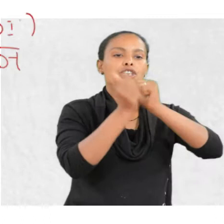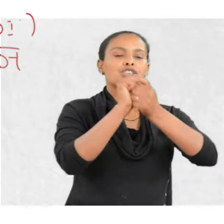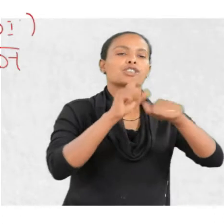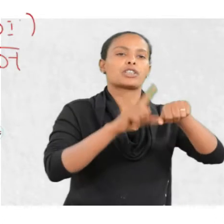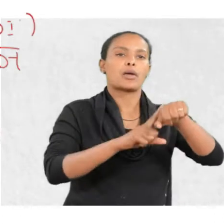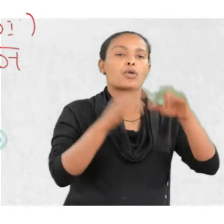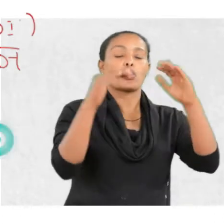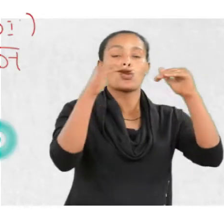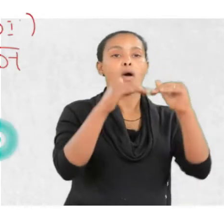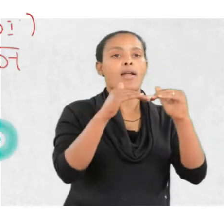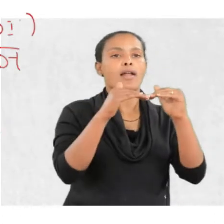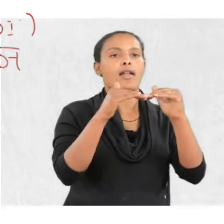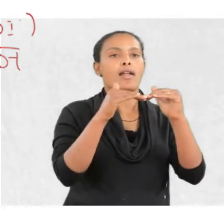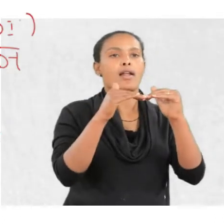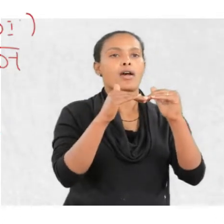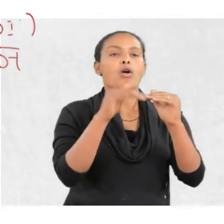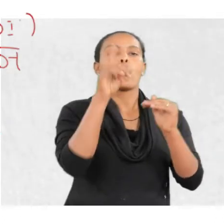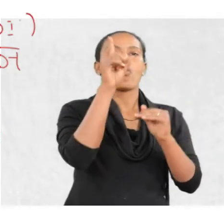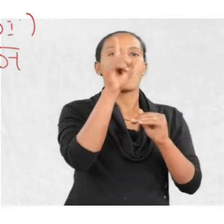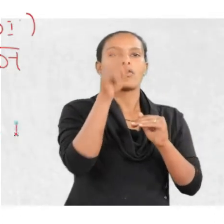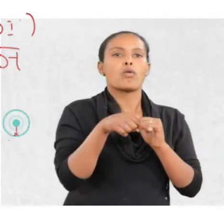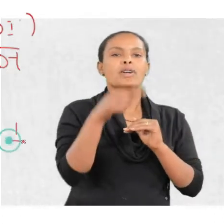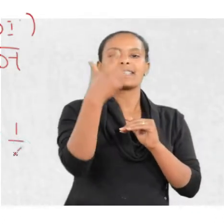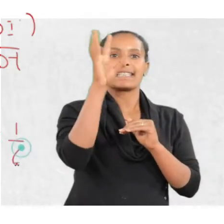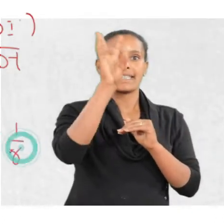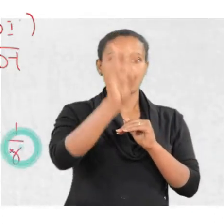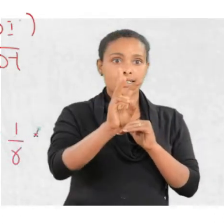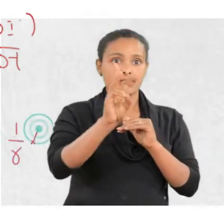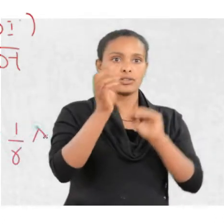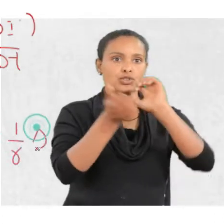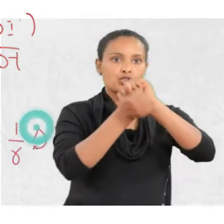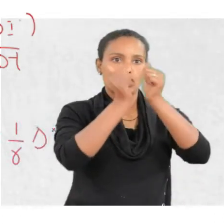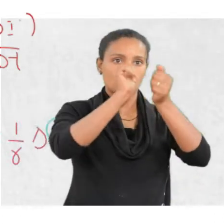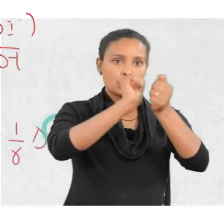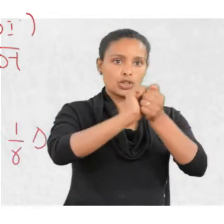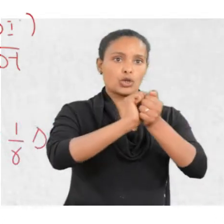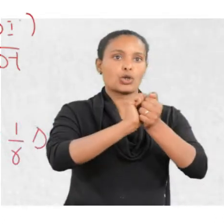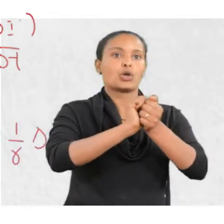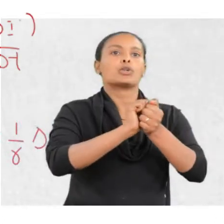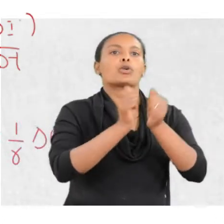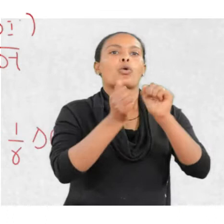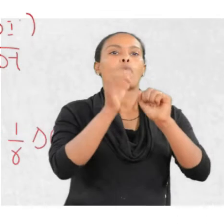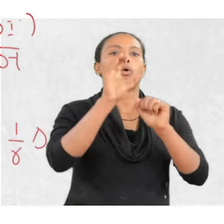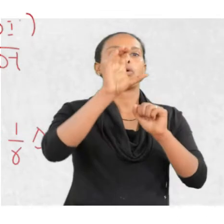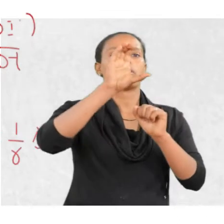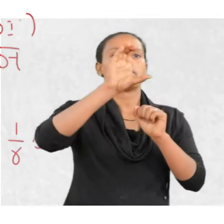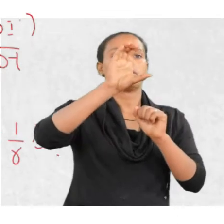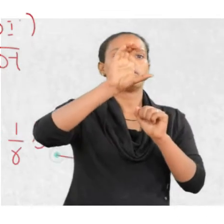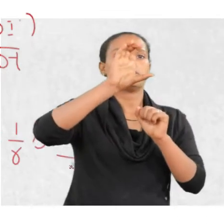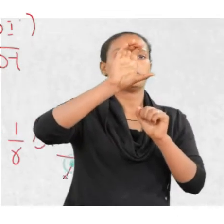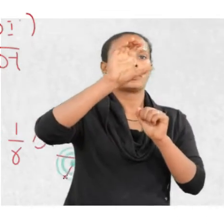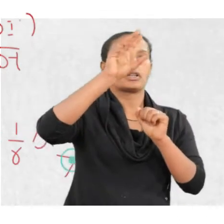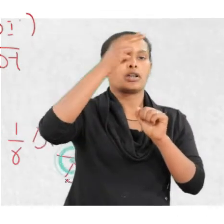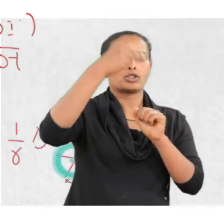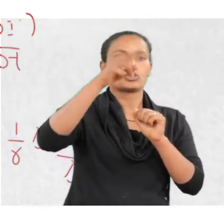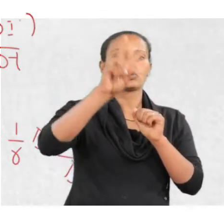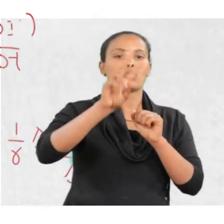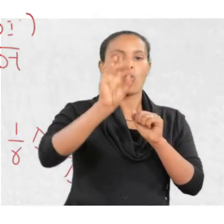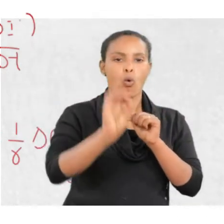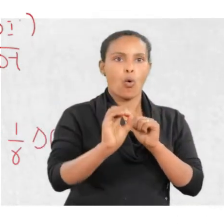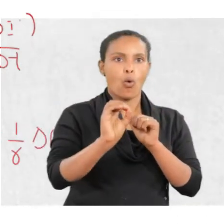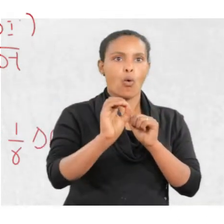time equal 1 over 6 change in concentration of water divided by change in